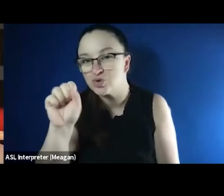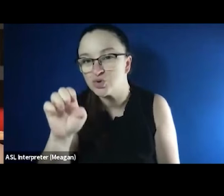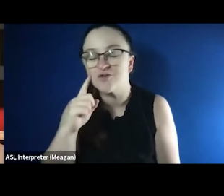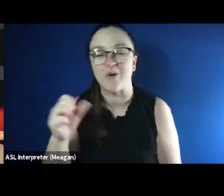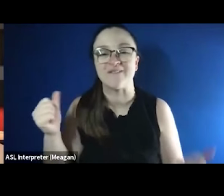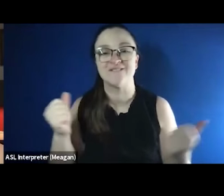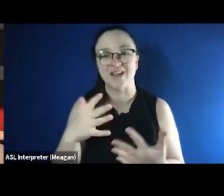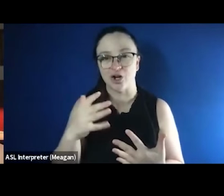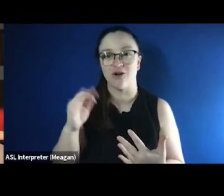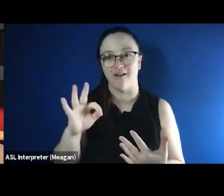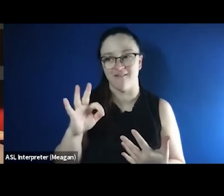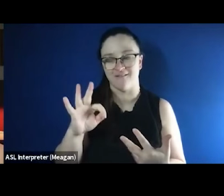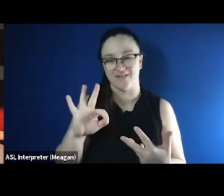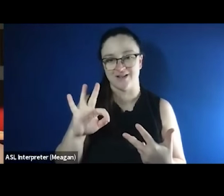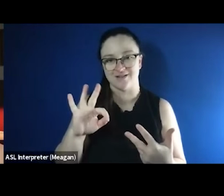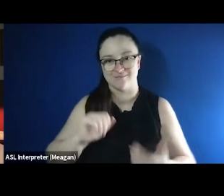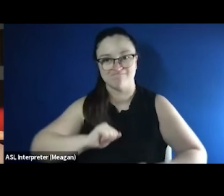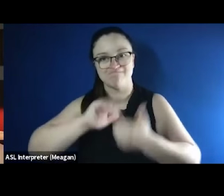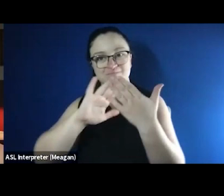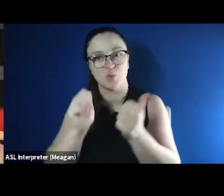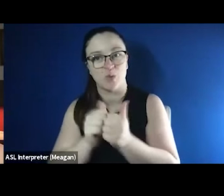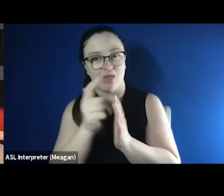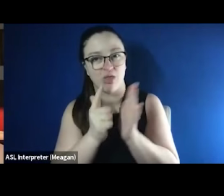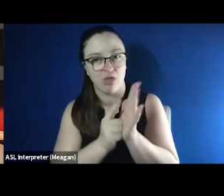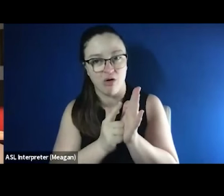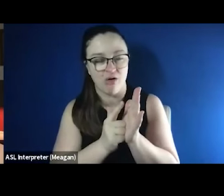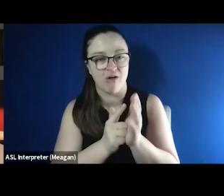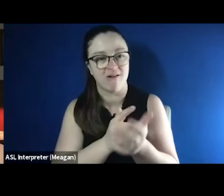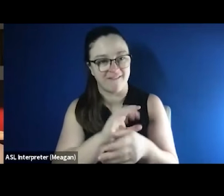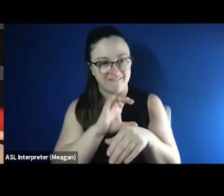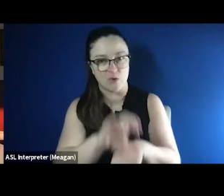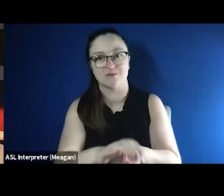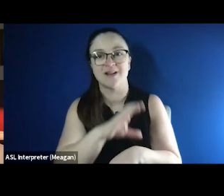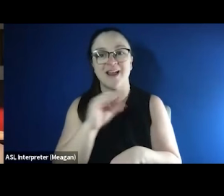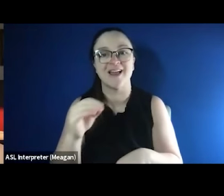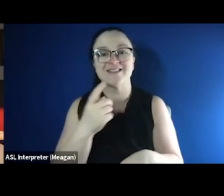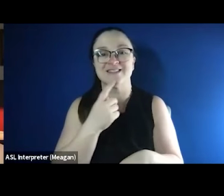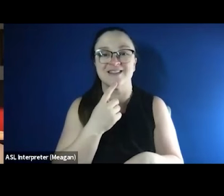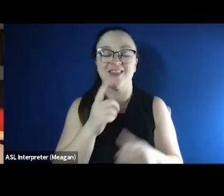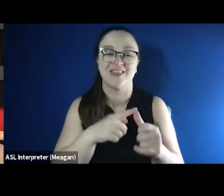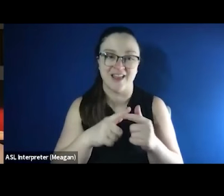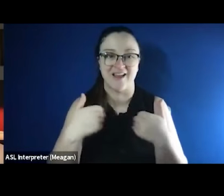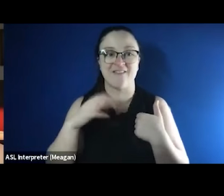of interfacing with law enforcement and having their terms of supervision overturned.